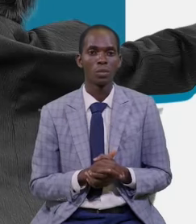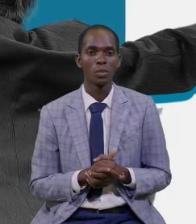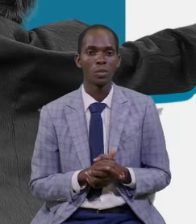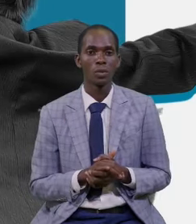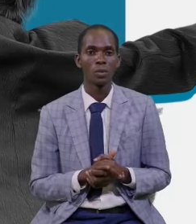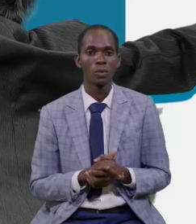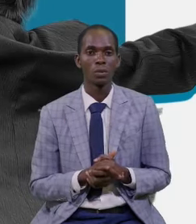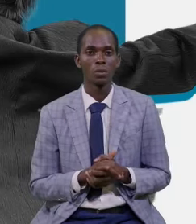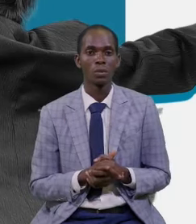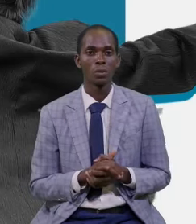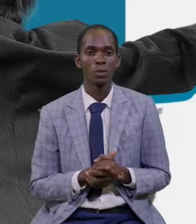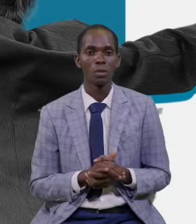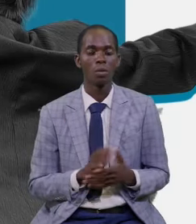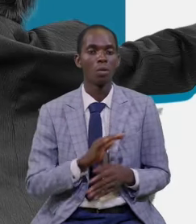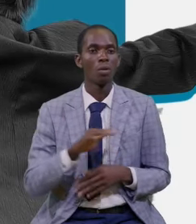All our counselors,